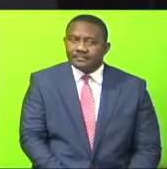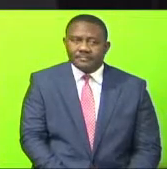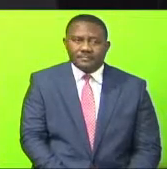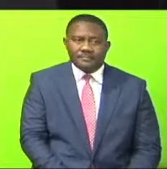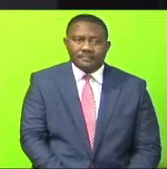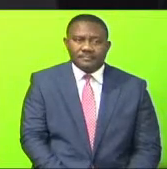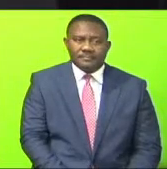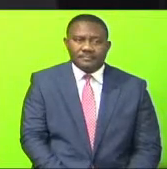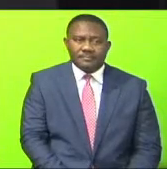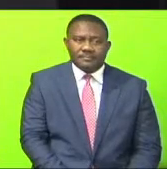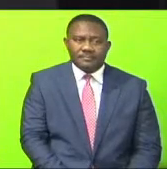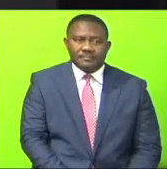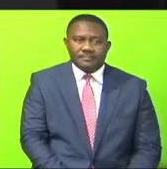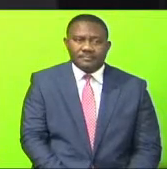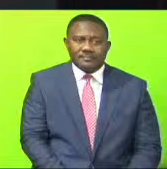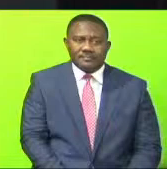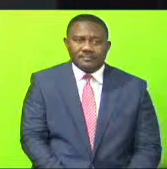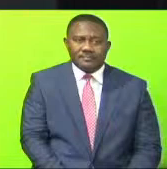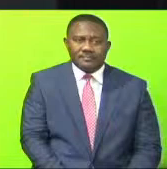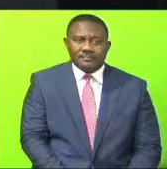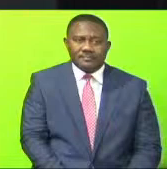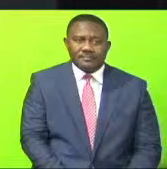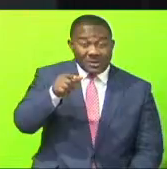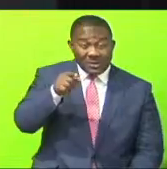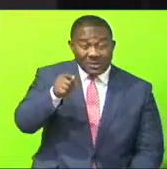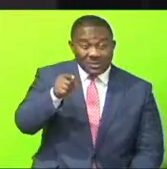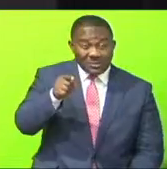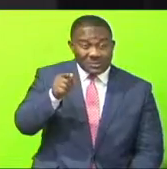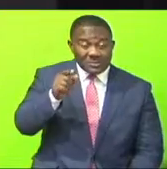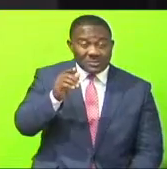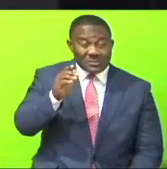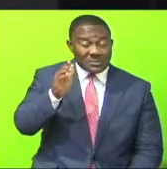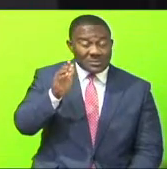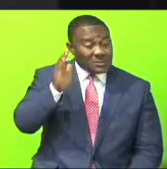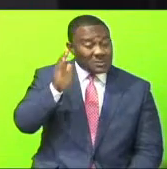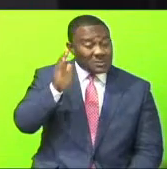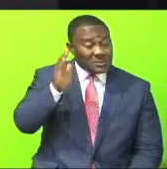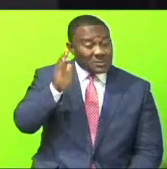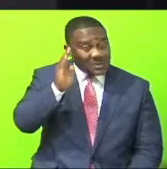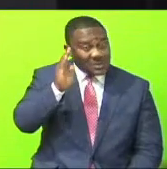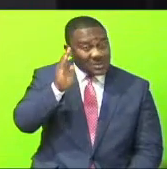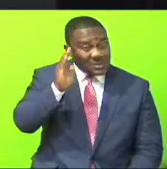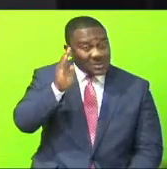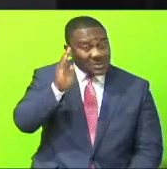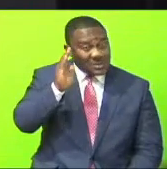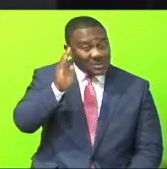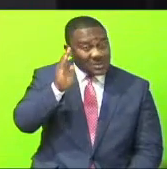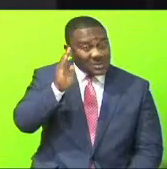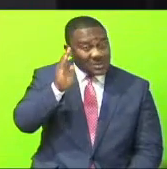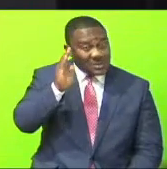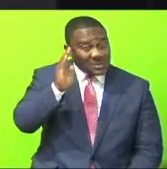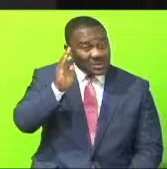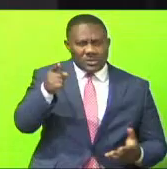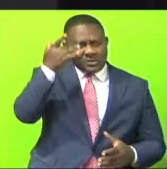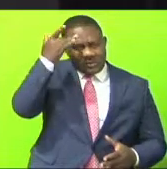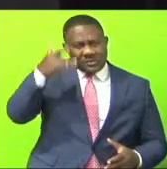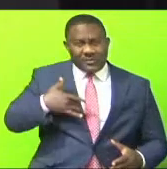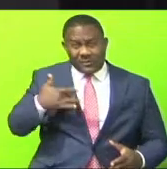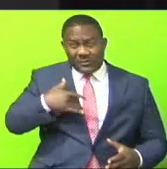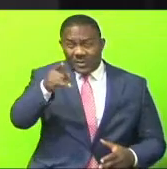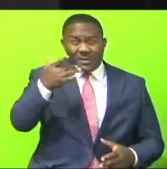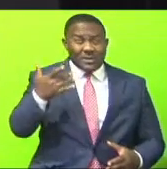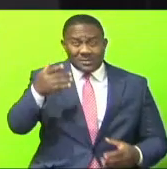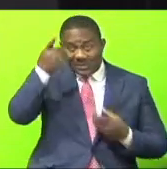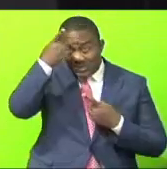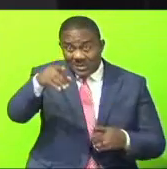Yes, it will happen today, it will, Mr. Speaker, you become majority. That's what I'm saying. You can't